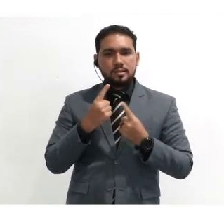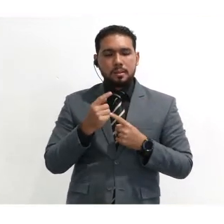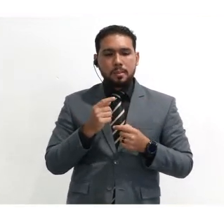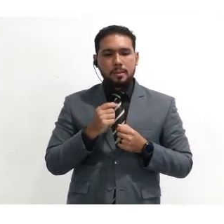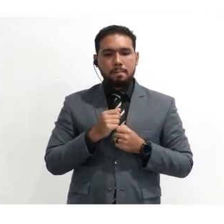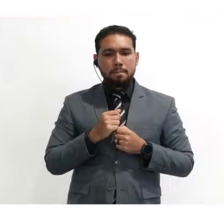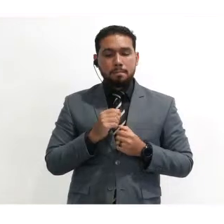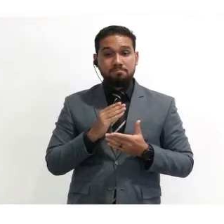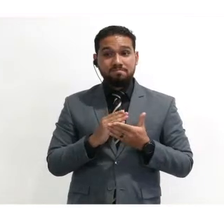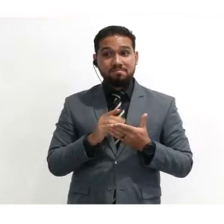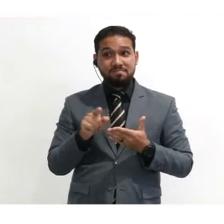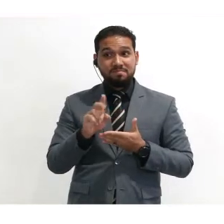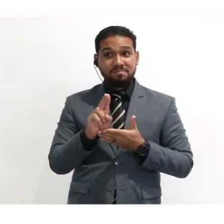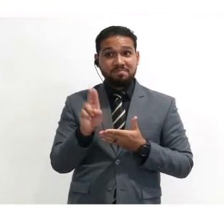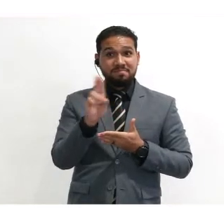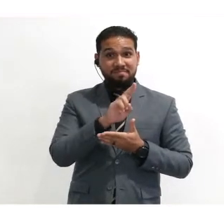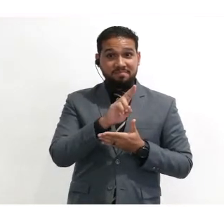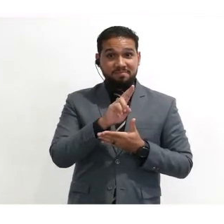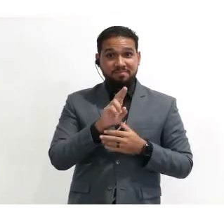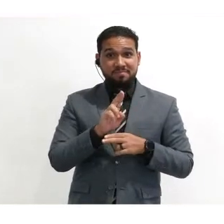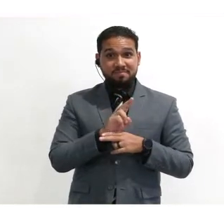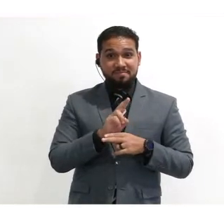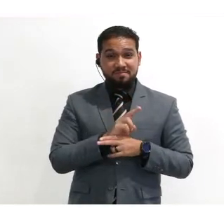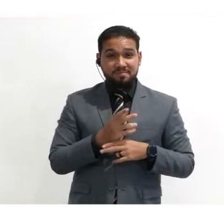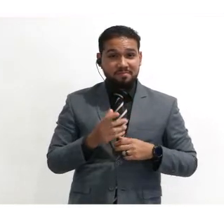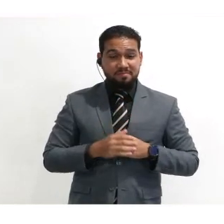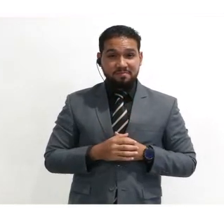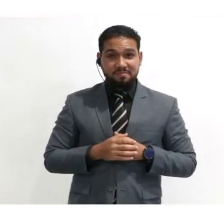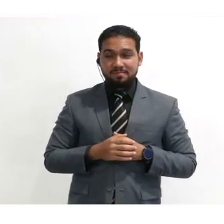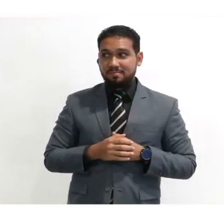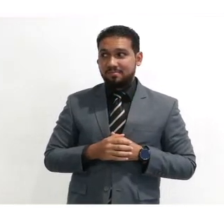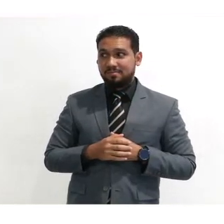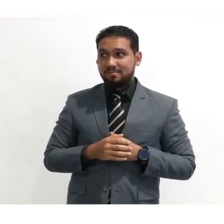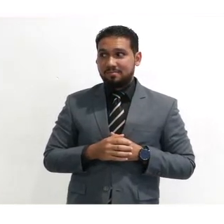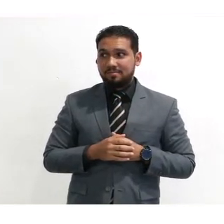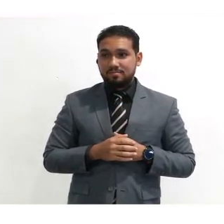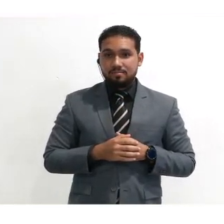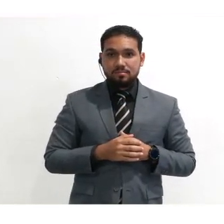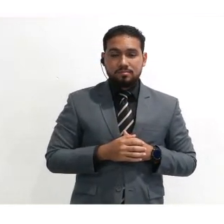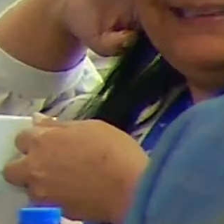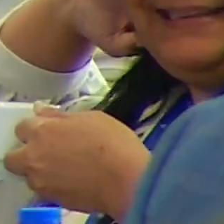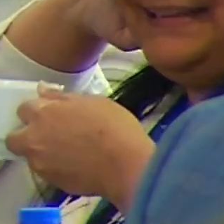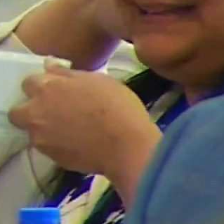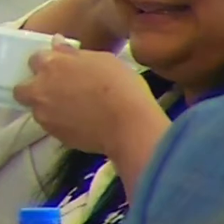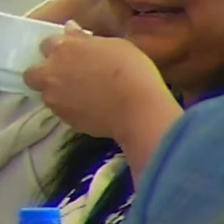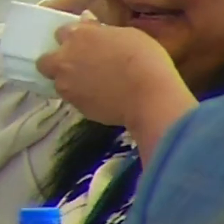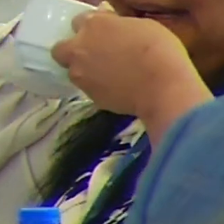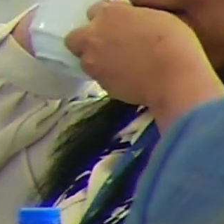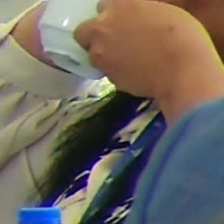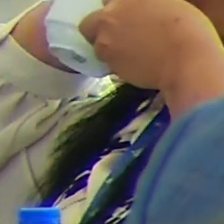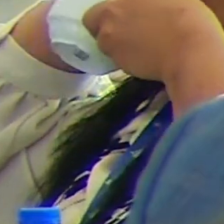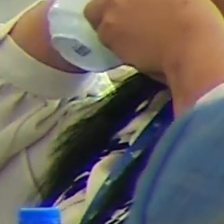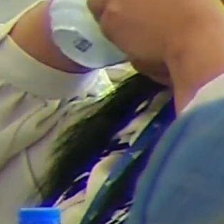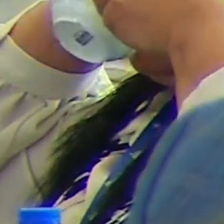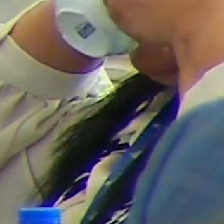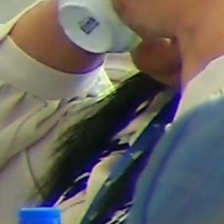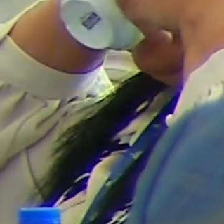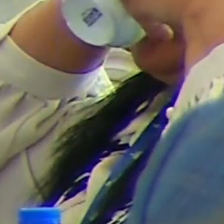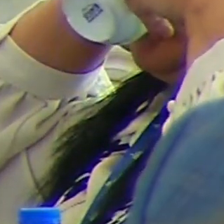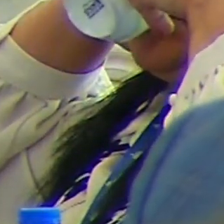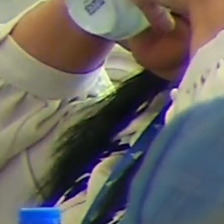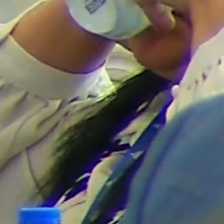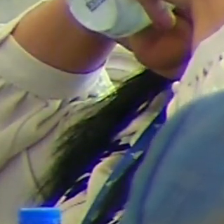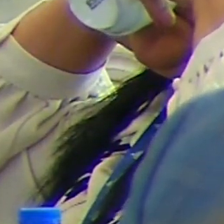in, they typically call them today, nano fabs or nanotechnology fabs. And